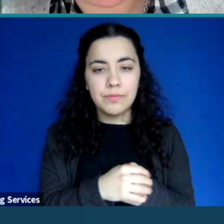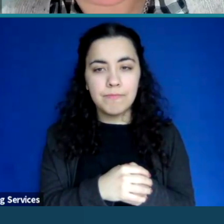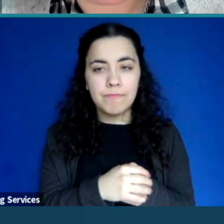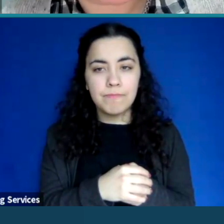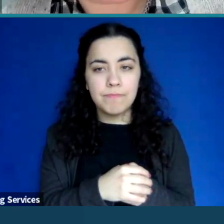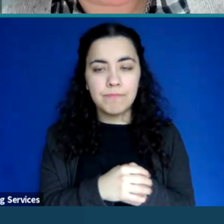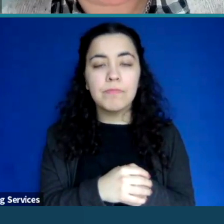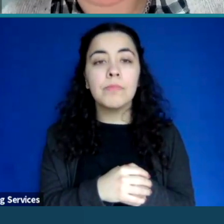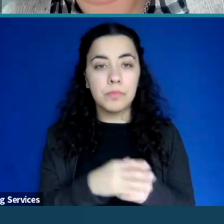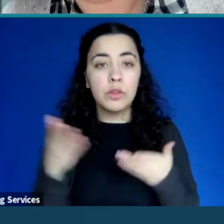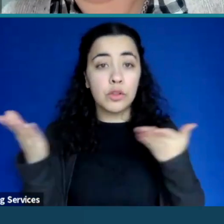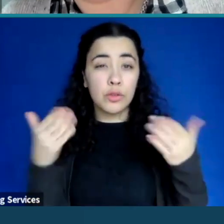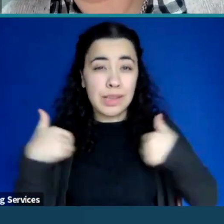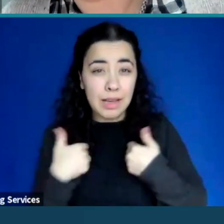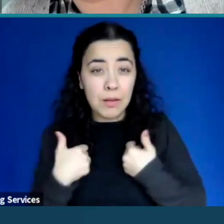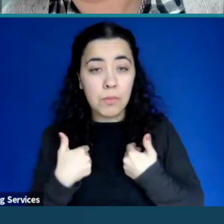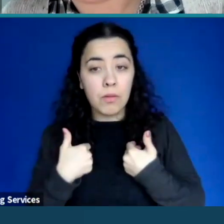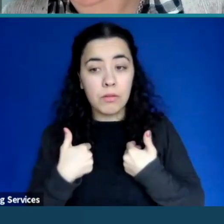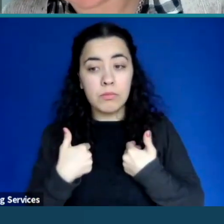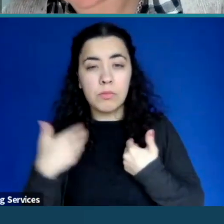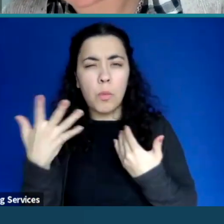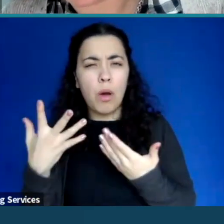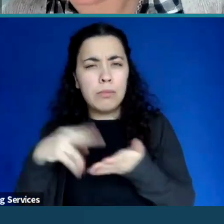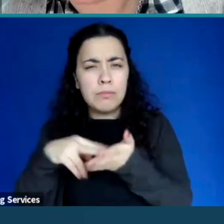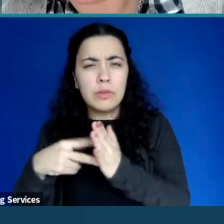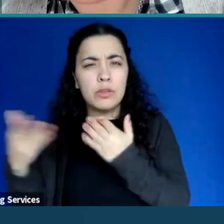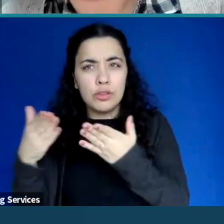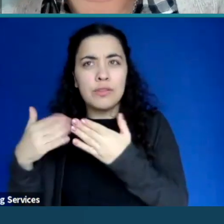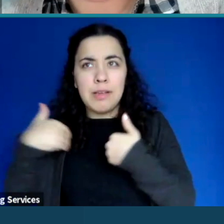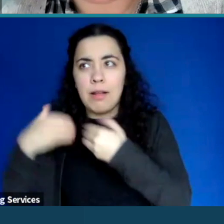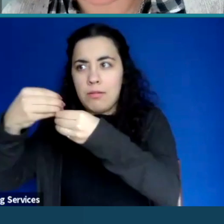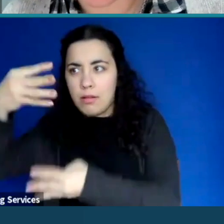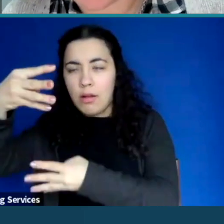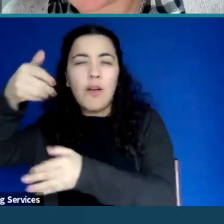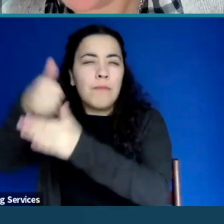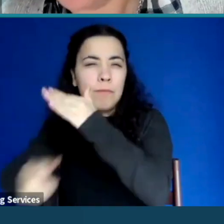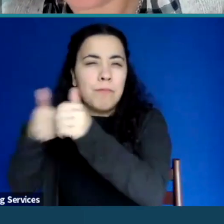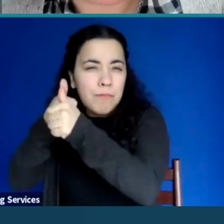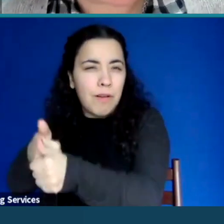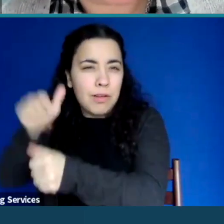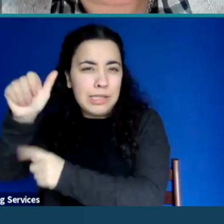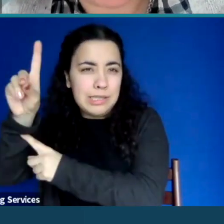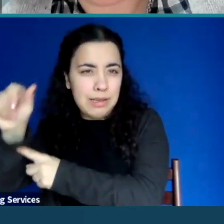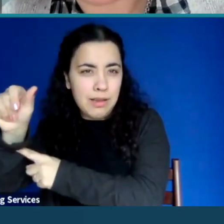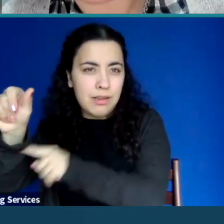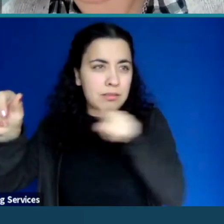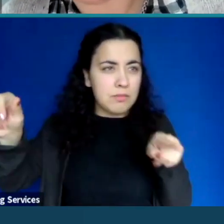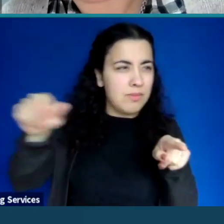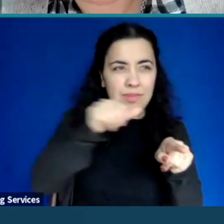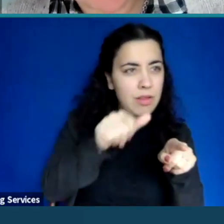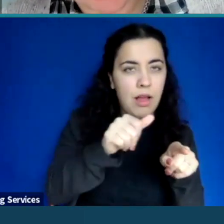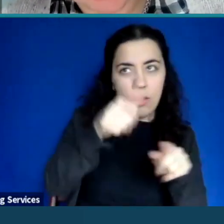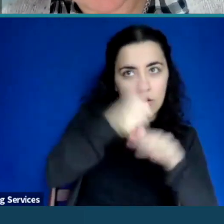considered a service animal under the Americans with Disabilities Act? And kind of a follow up to that, what about service animals